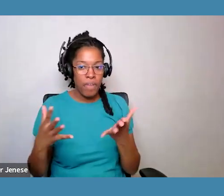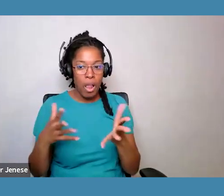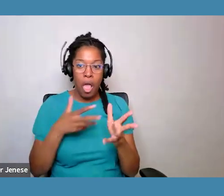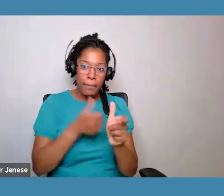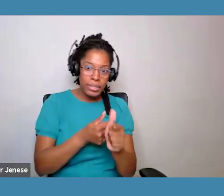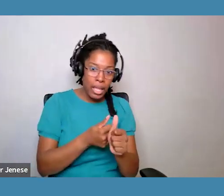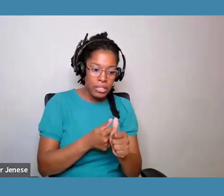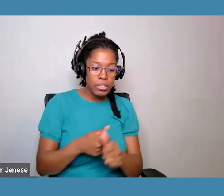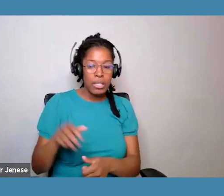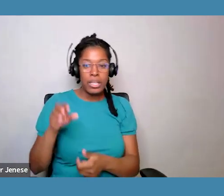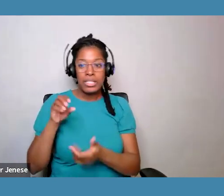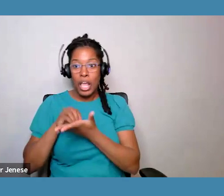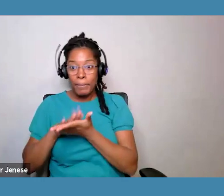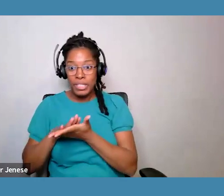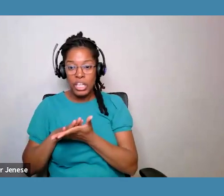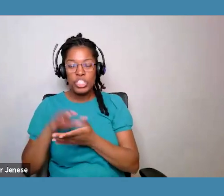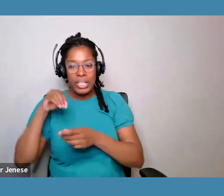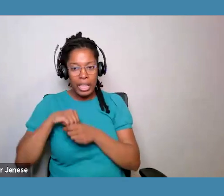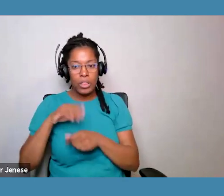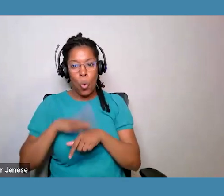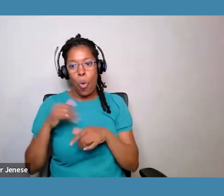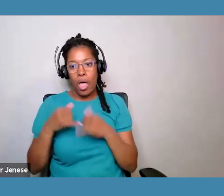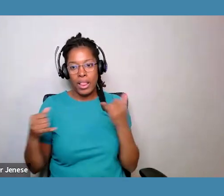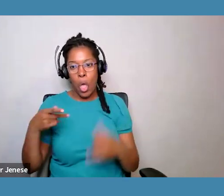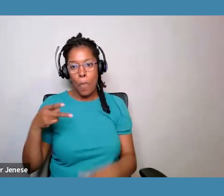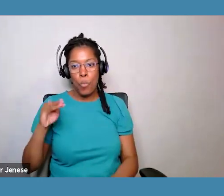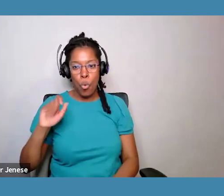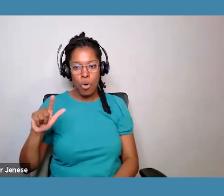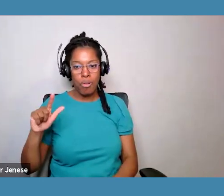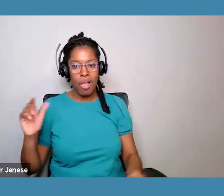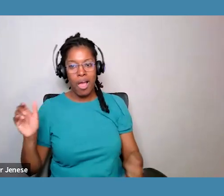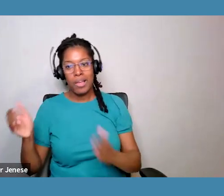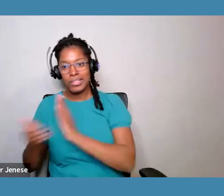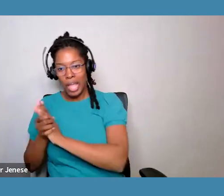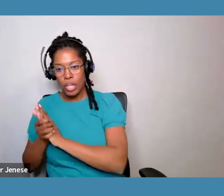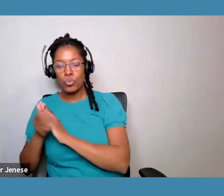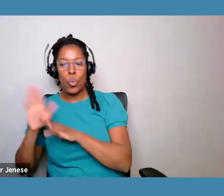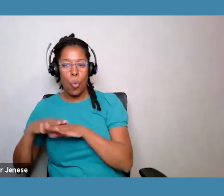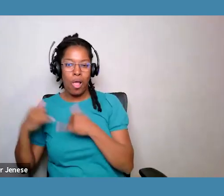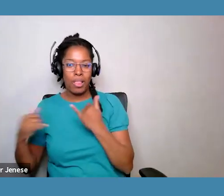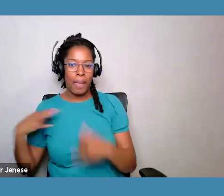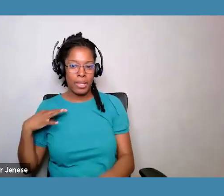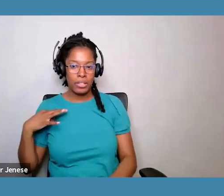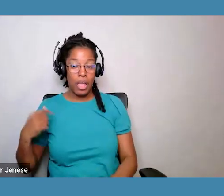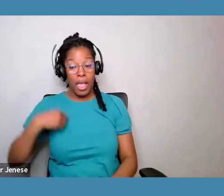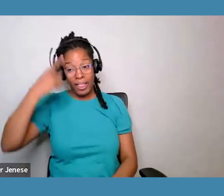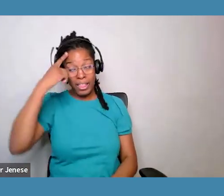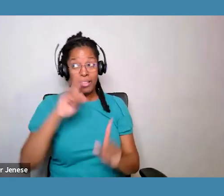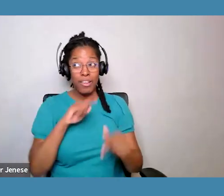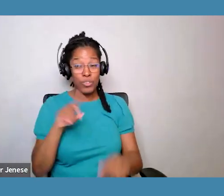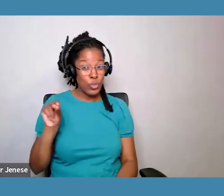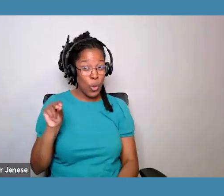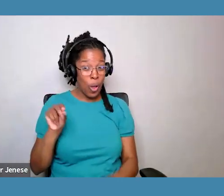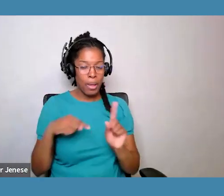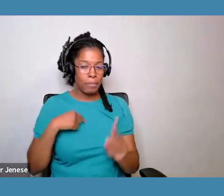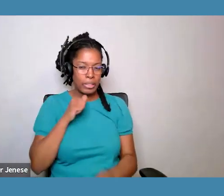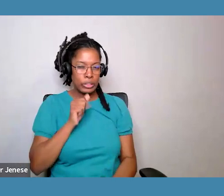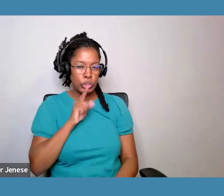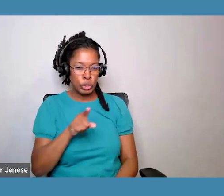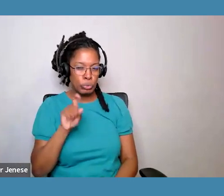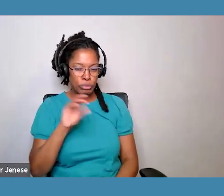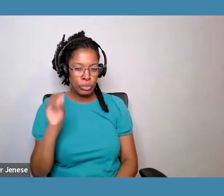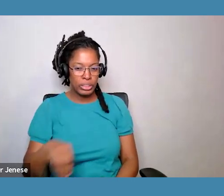and documentation in the online portal attached to the online applications. So I think the answer is no, but I'm not 100%